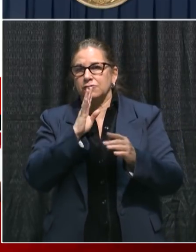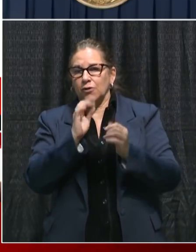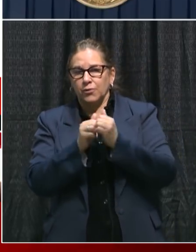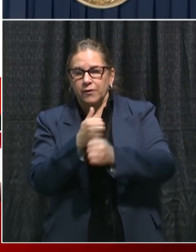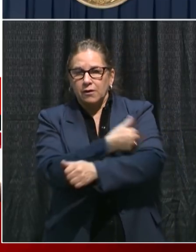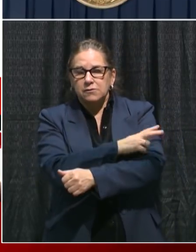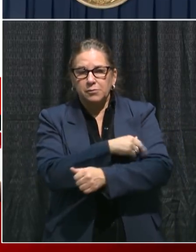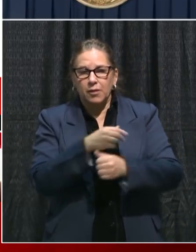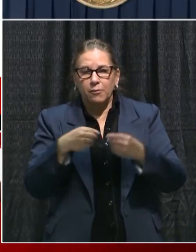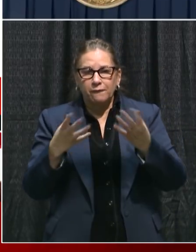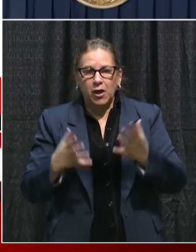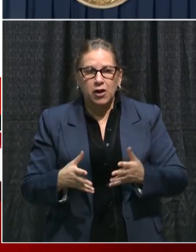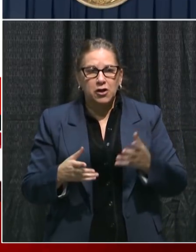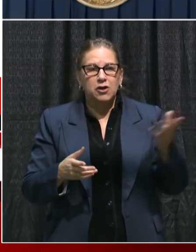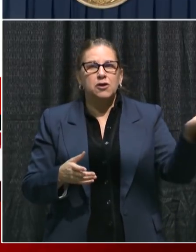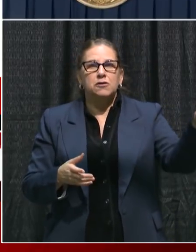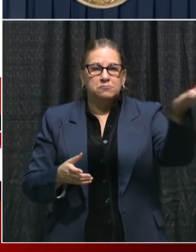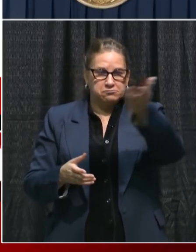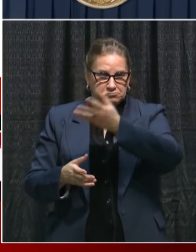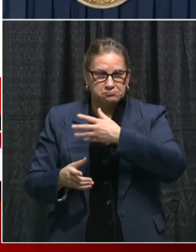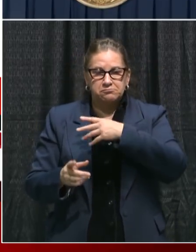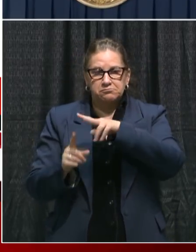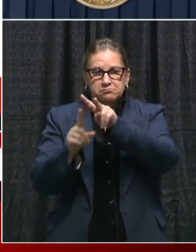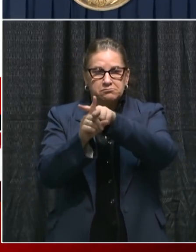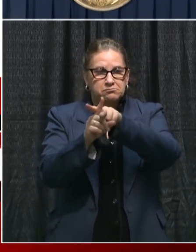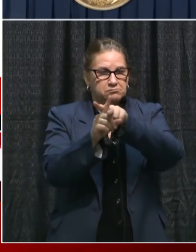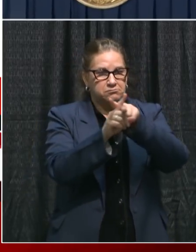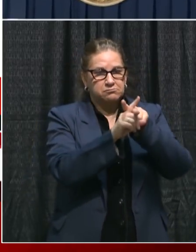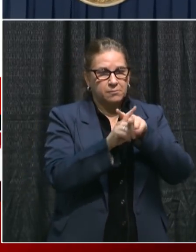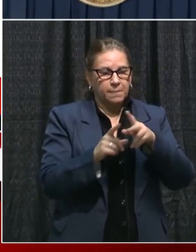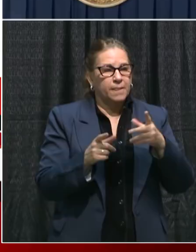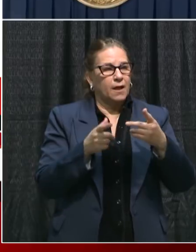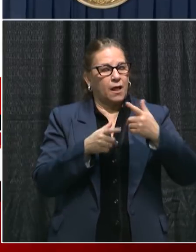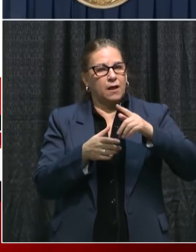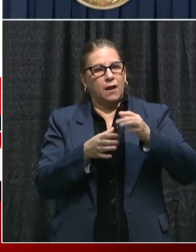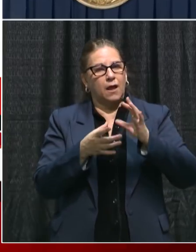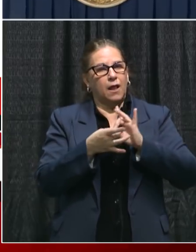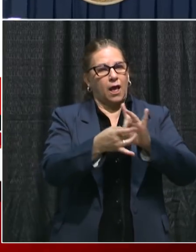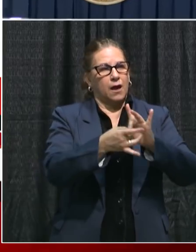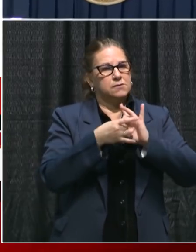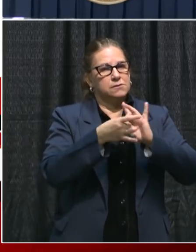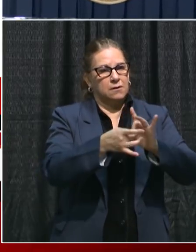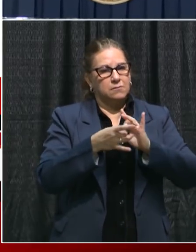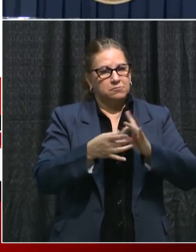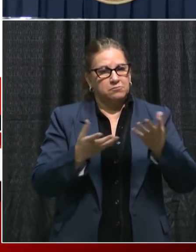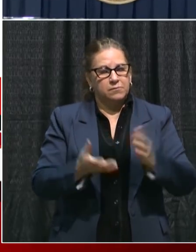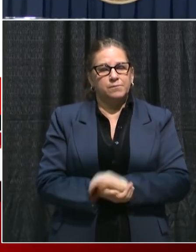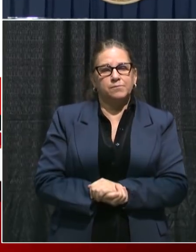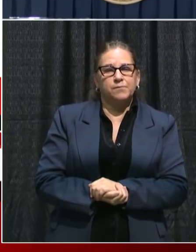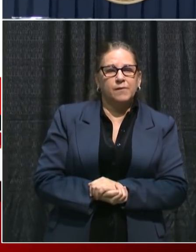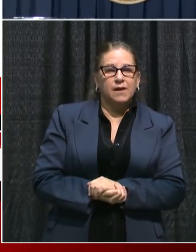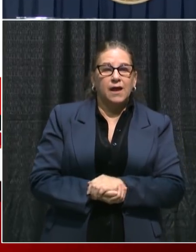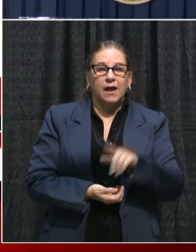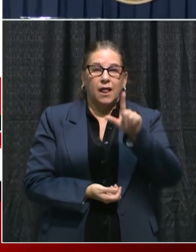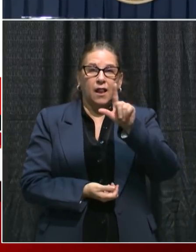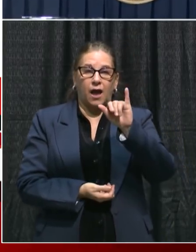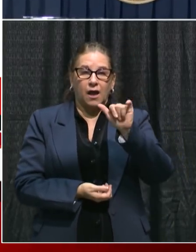assigned a liaison, and Chris, if you want to talk about the liaison at each site, which is